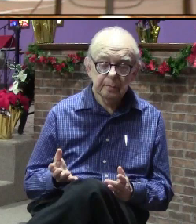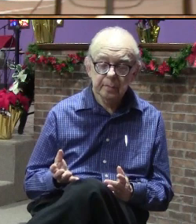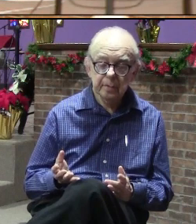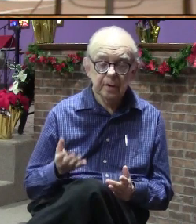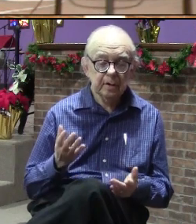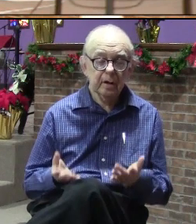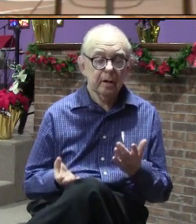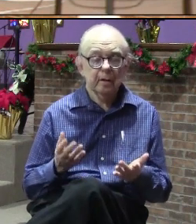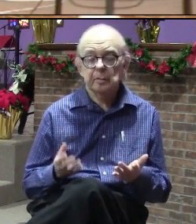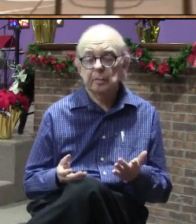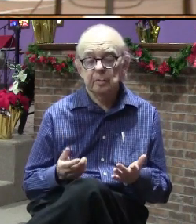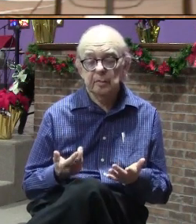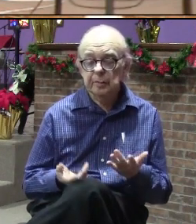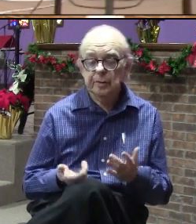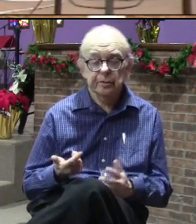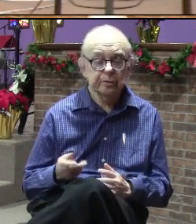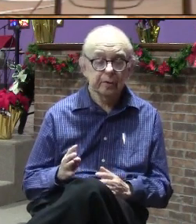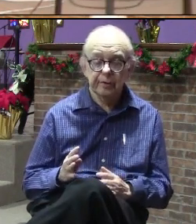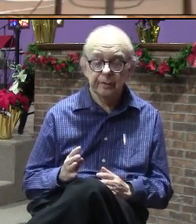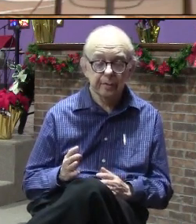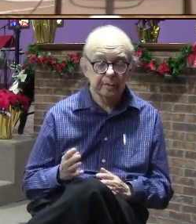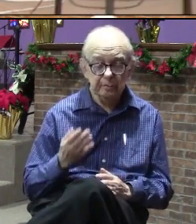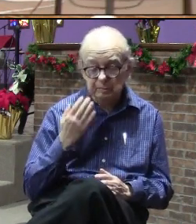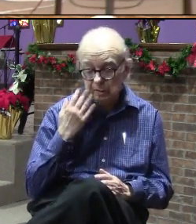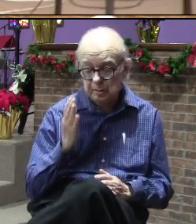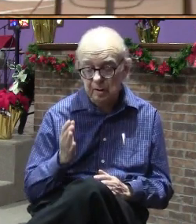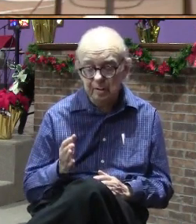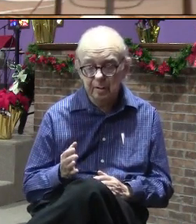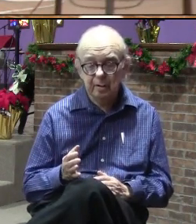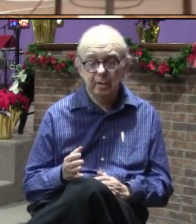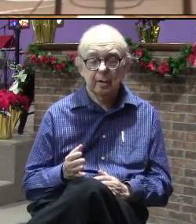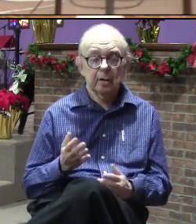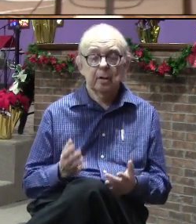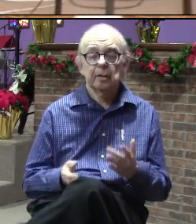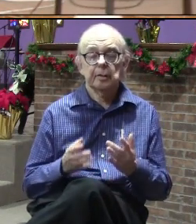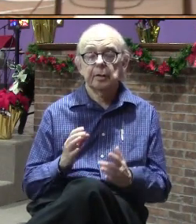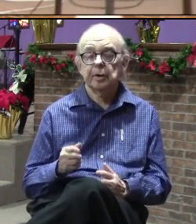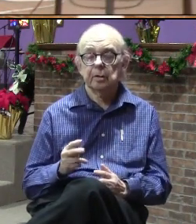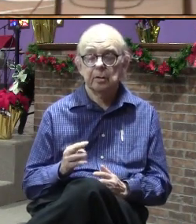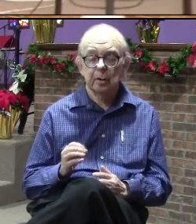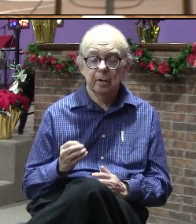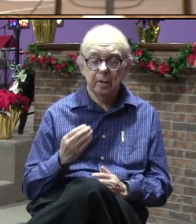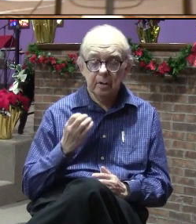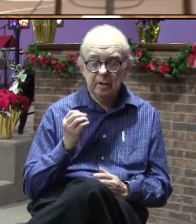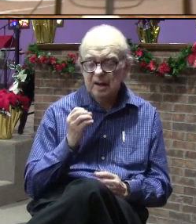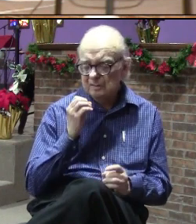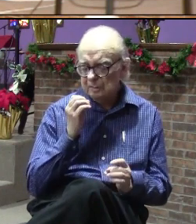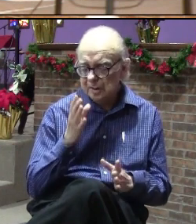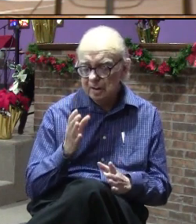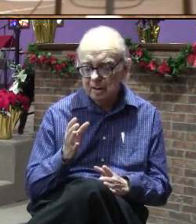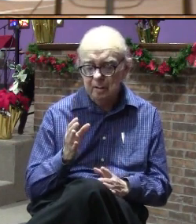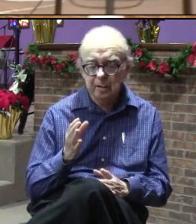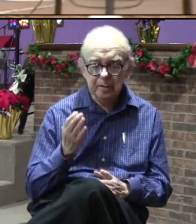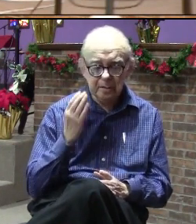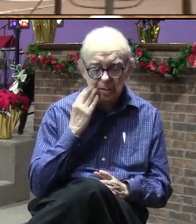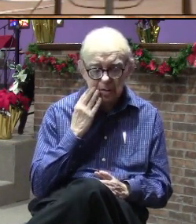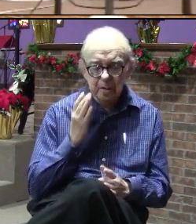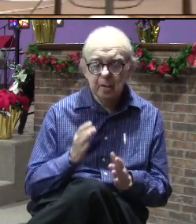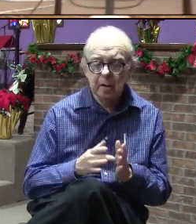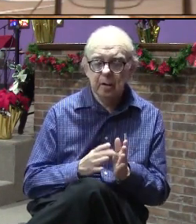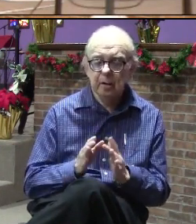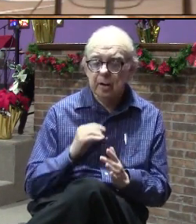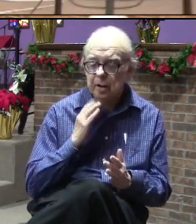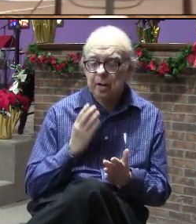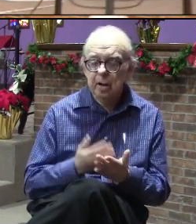It may have been the 24th, you know, or it may have been June. I don't care. All I know is Jesus